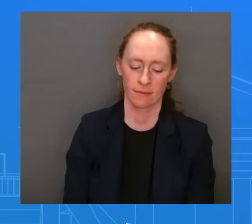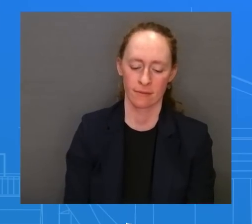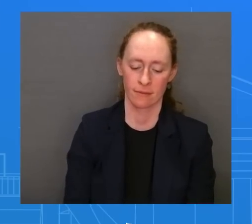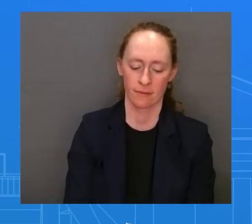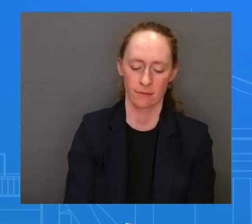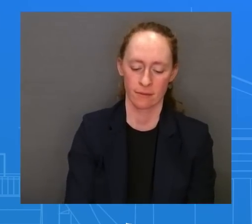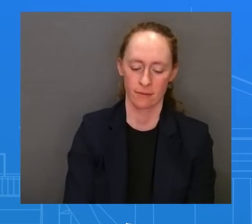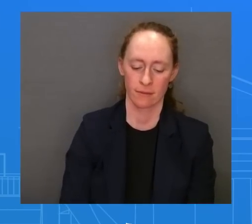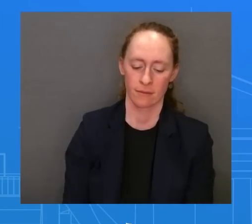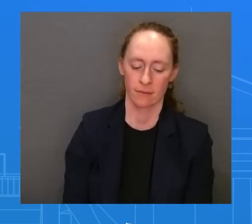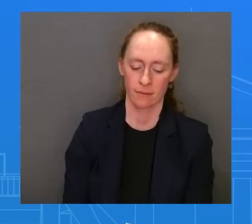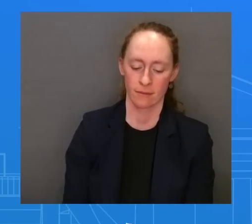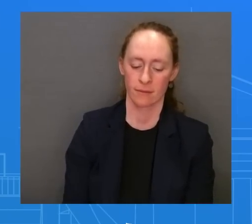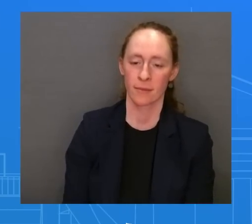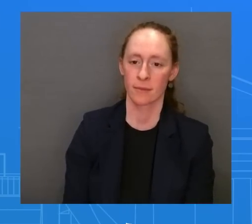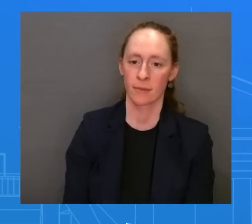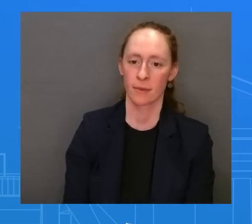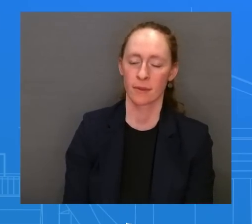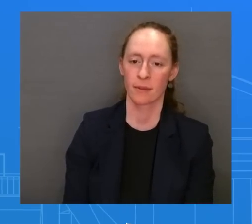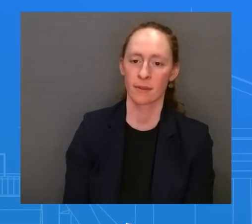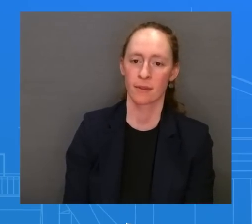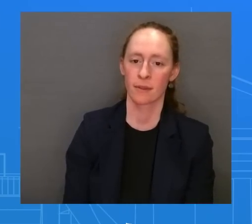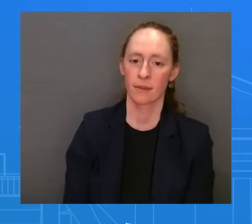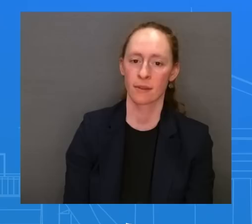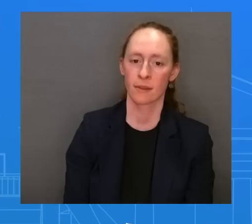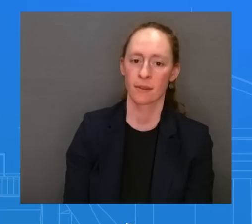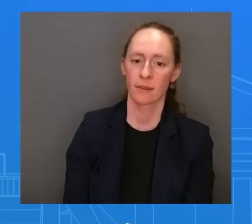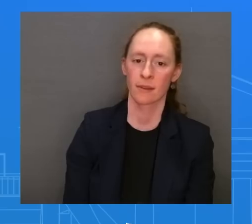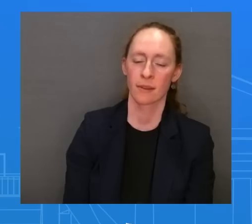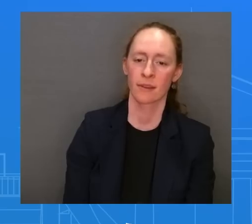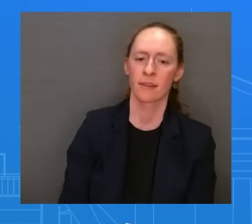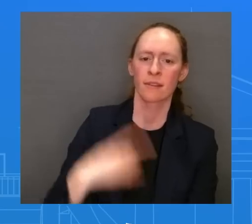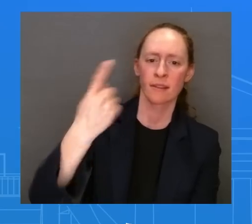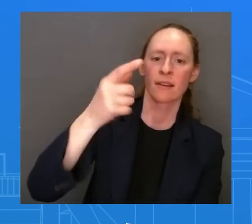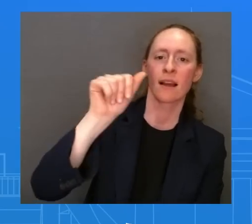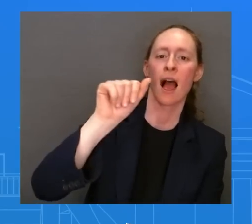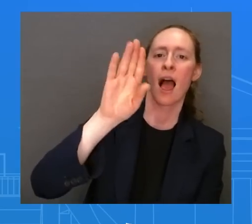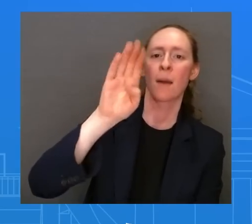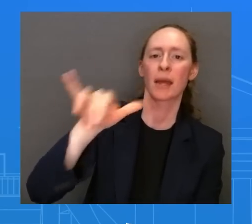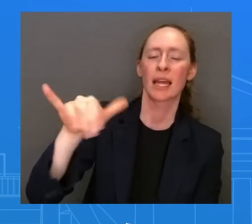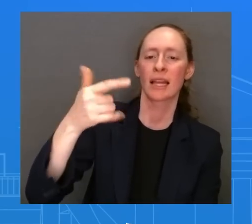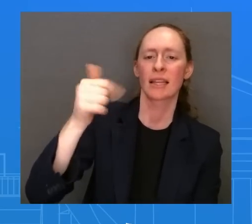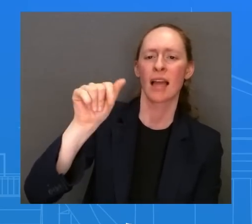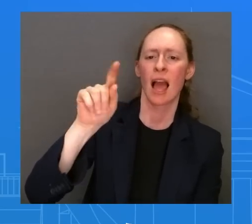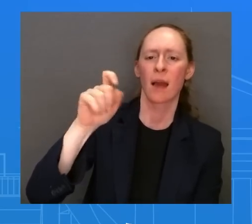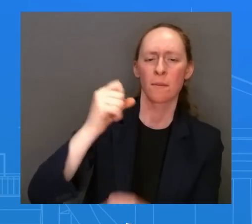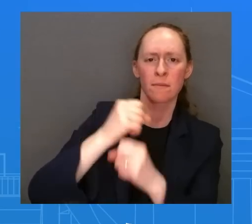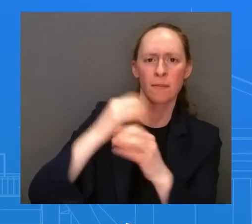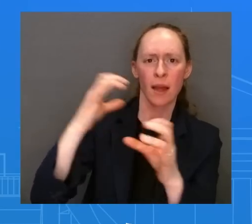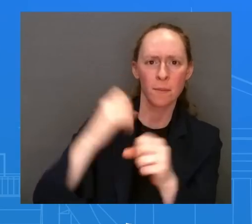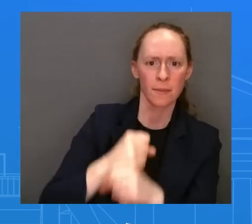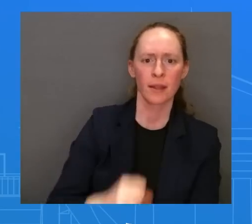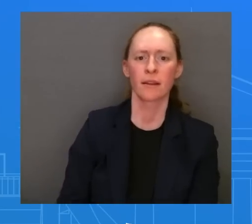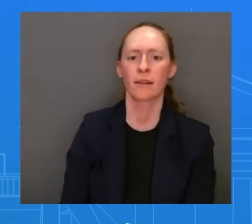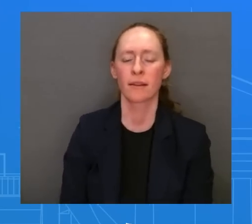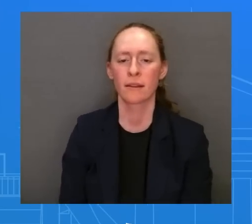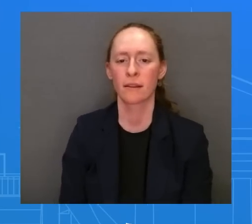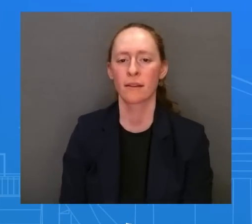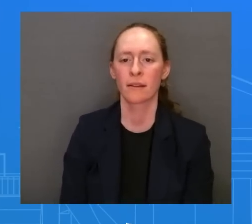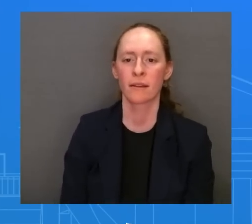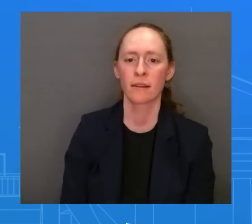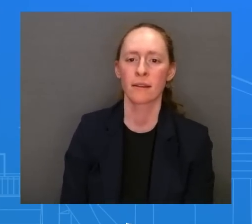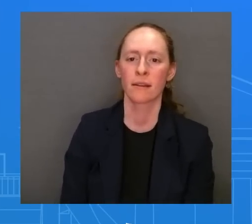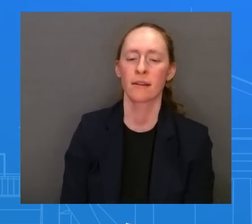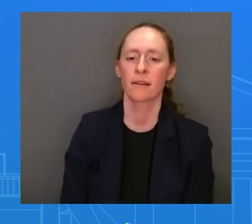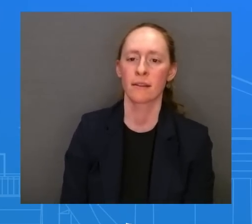bombing gave a very detailed minute by minute account very graphic nature of what happened